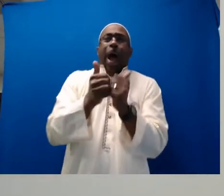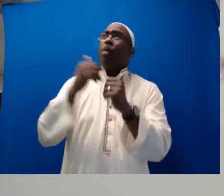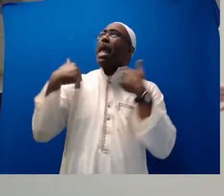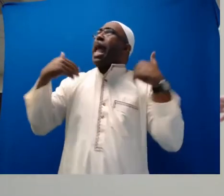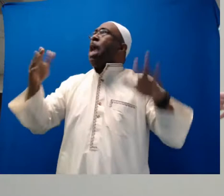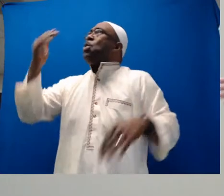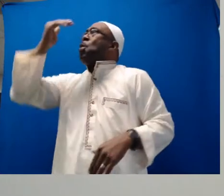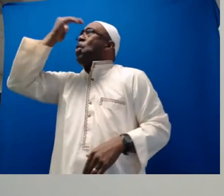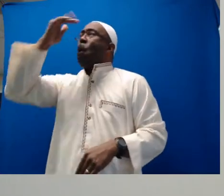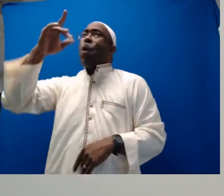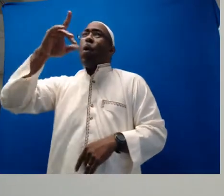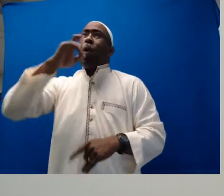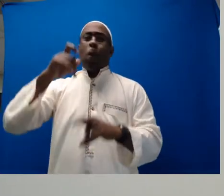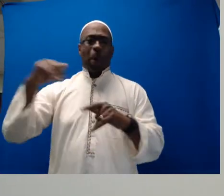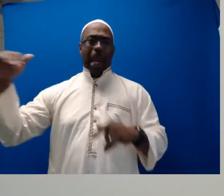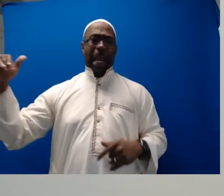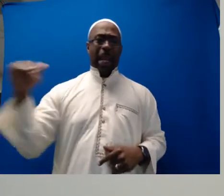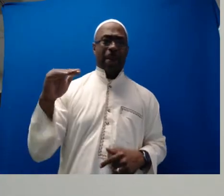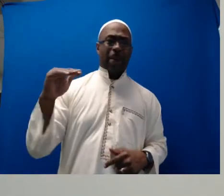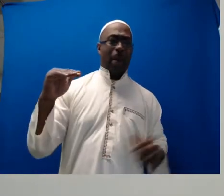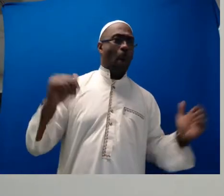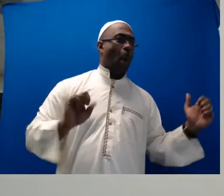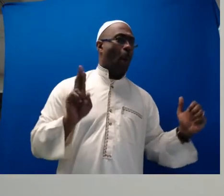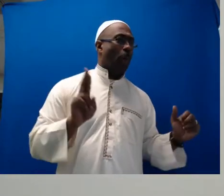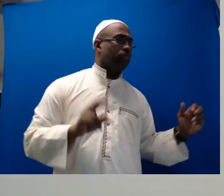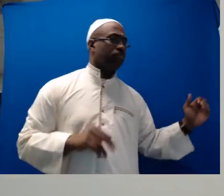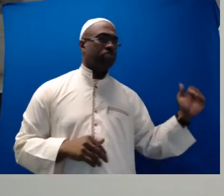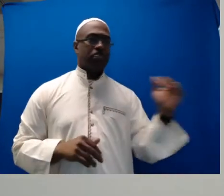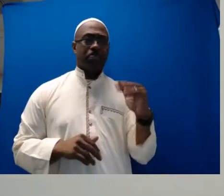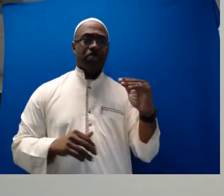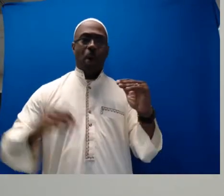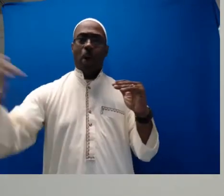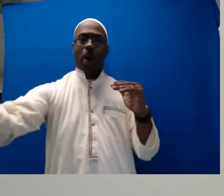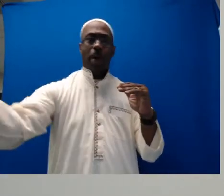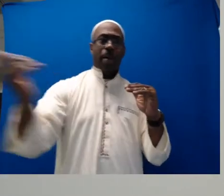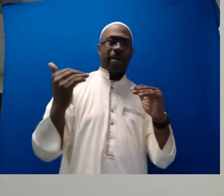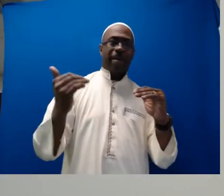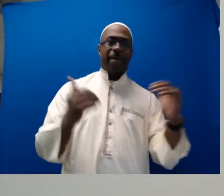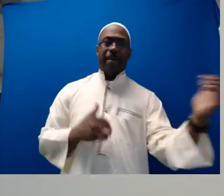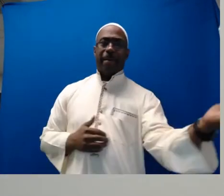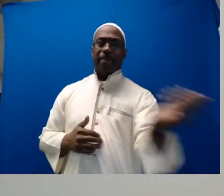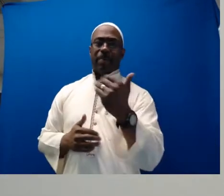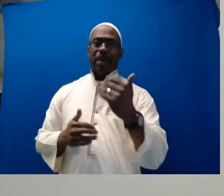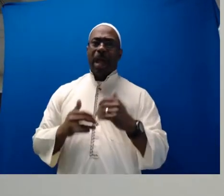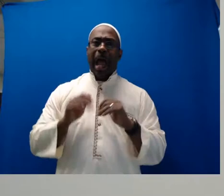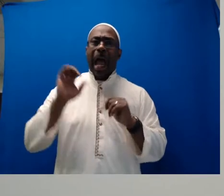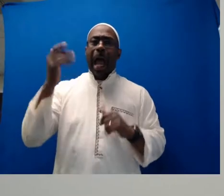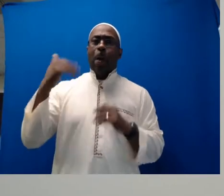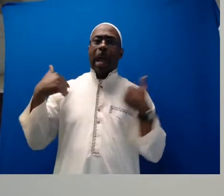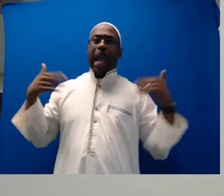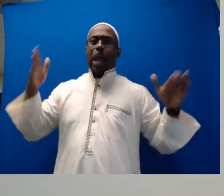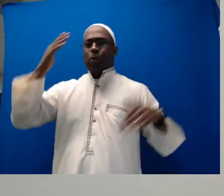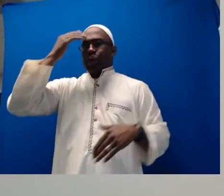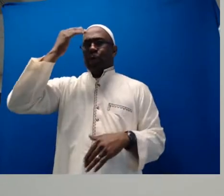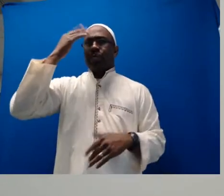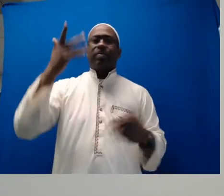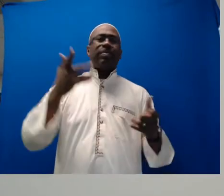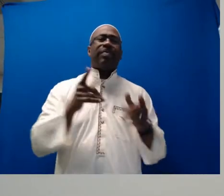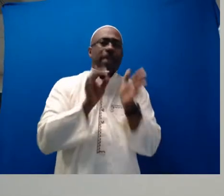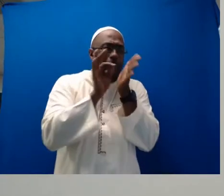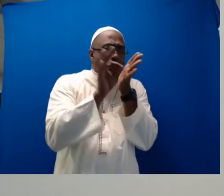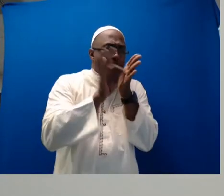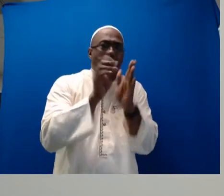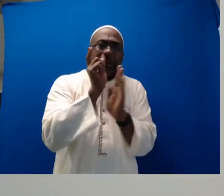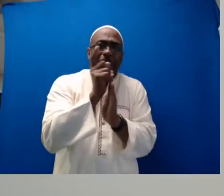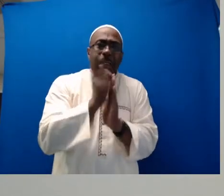door and then there's also from that door, etc.? You know, it's a recent phenomenon of being able to count things down to milliseconds and so on and